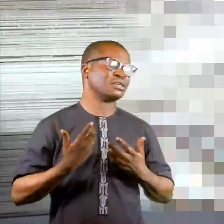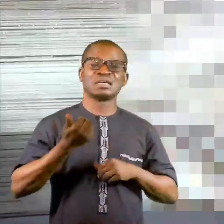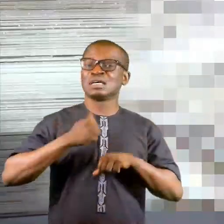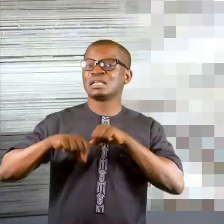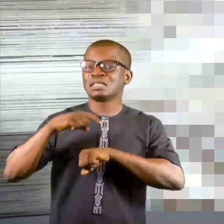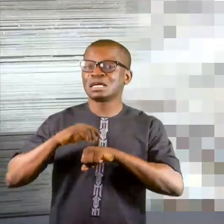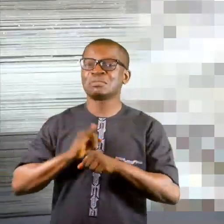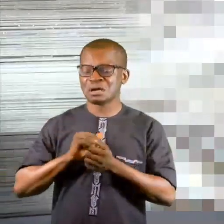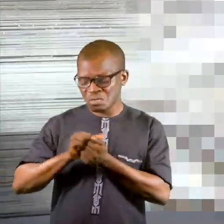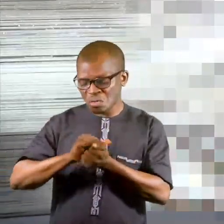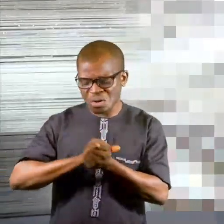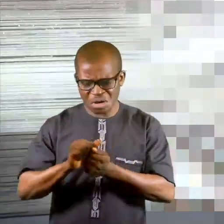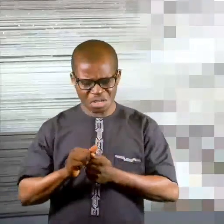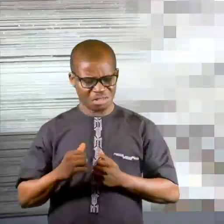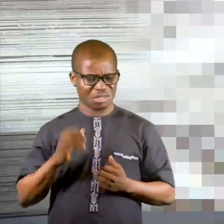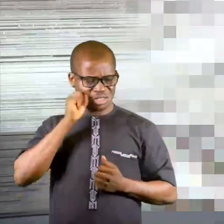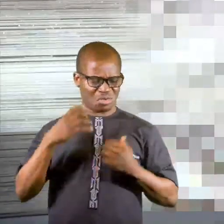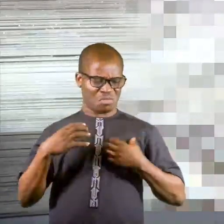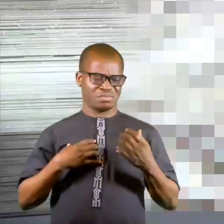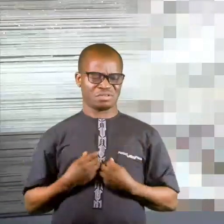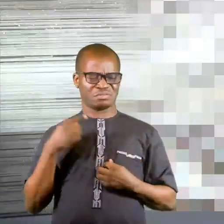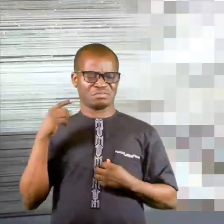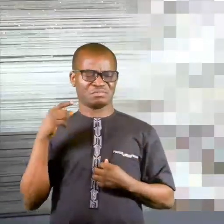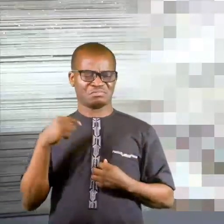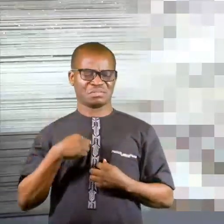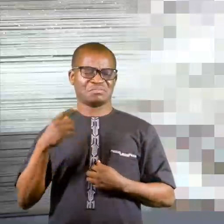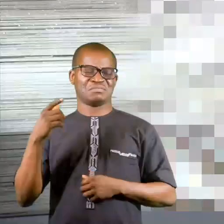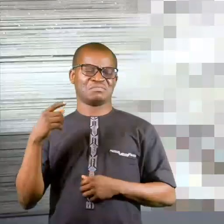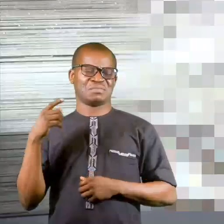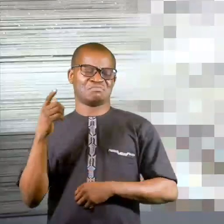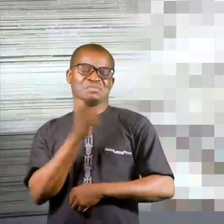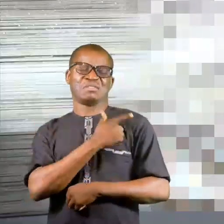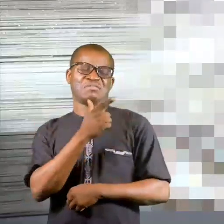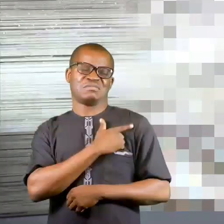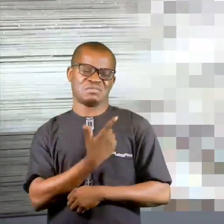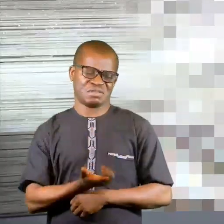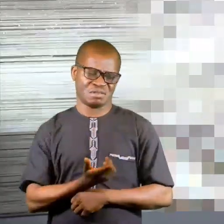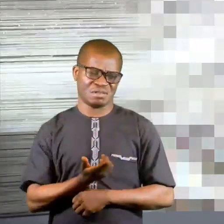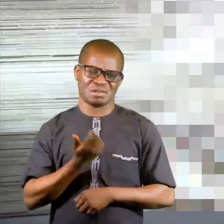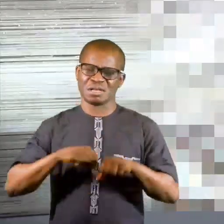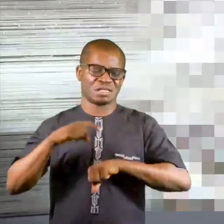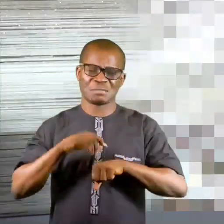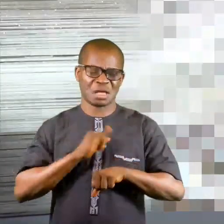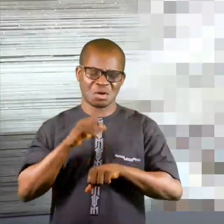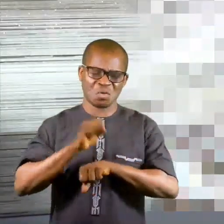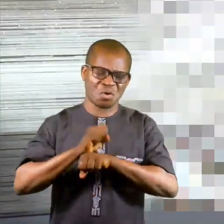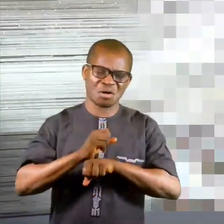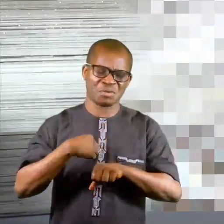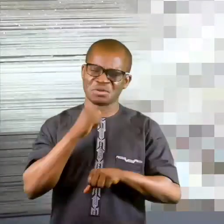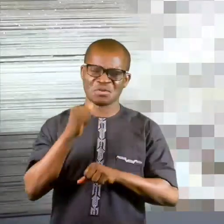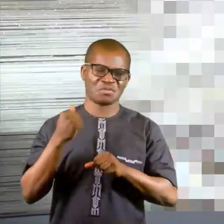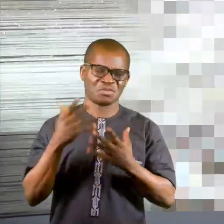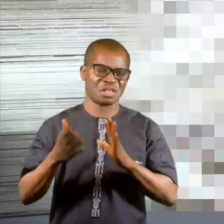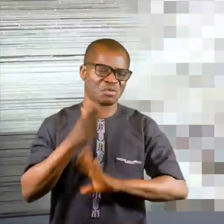So anytime I work, she always complains that I'm so sluggish and this, and when I'm working I don't finish my